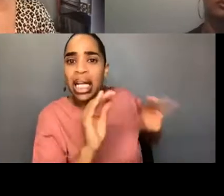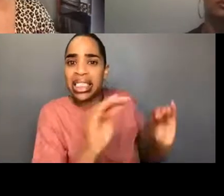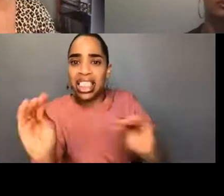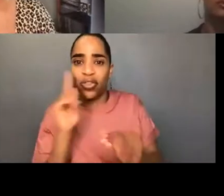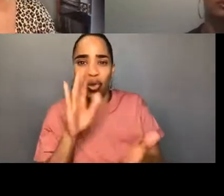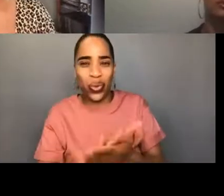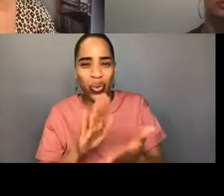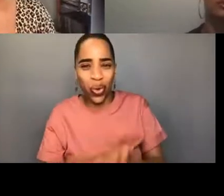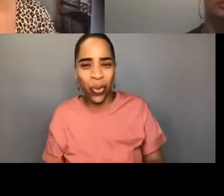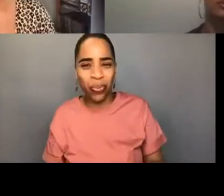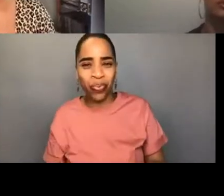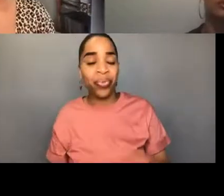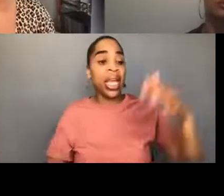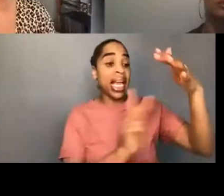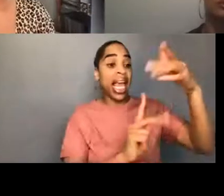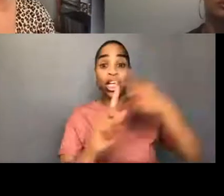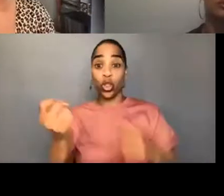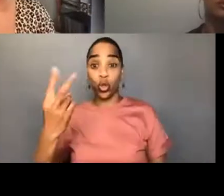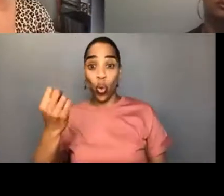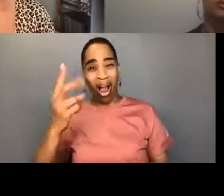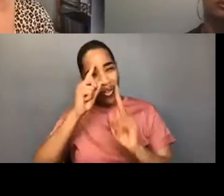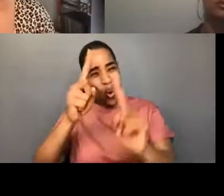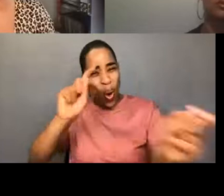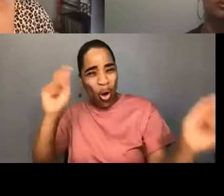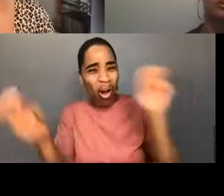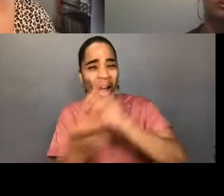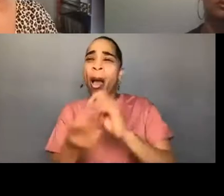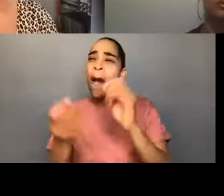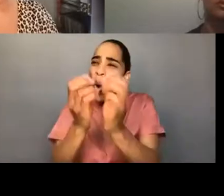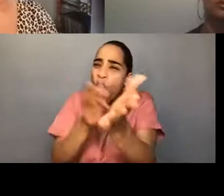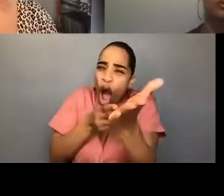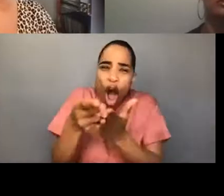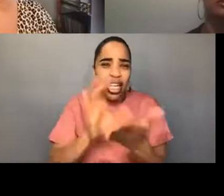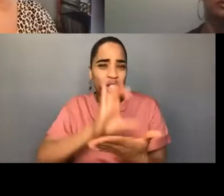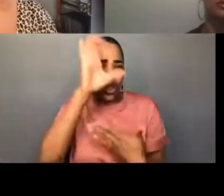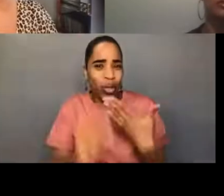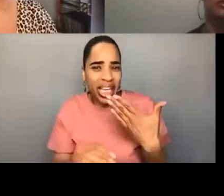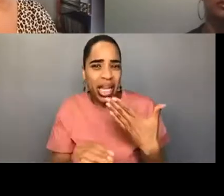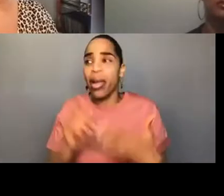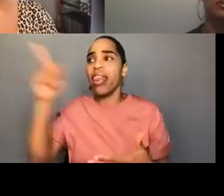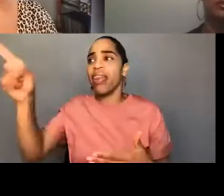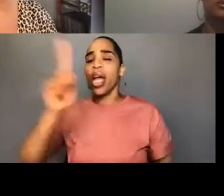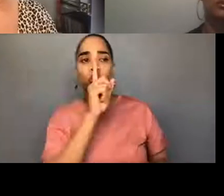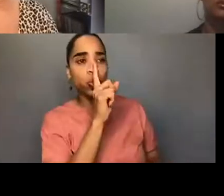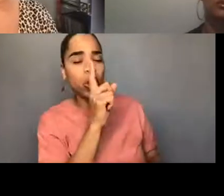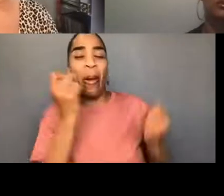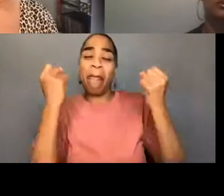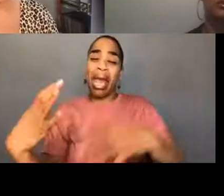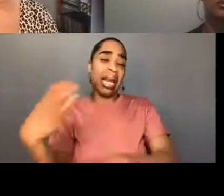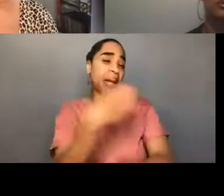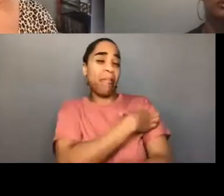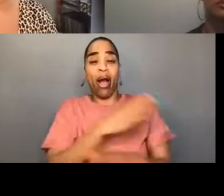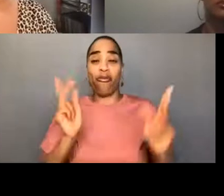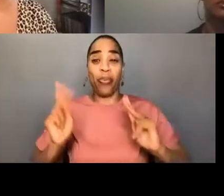transform K-12 curriculum to a curriculum that is more honest and reflective, there are a lot of powerful people with a lot